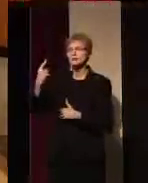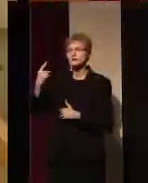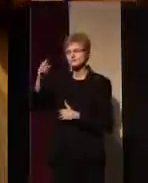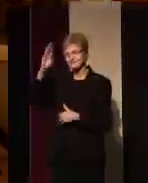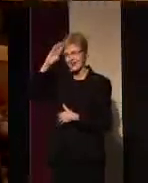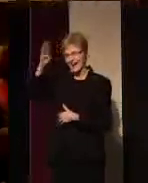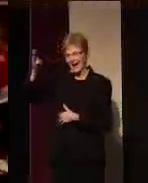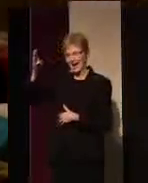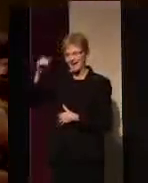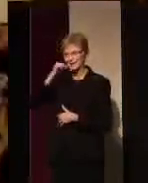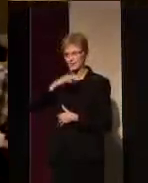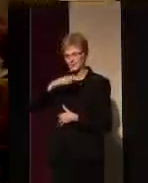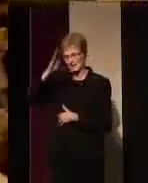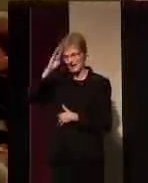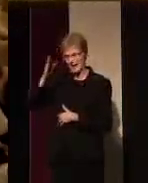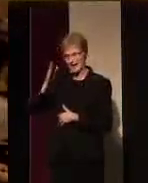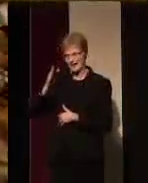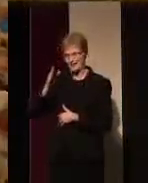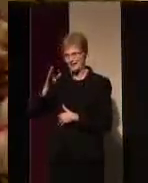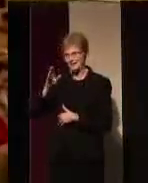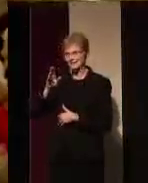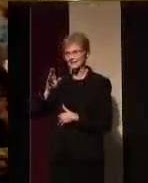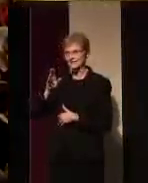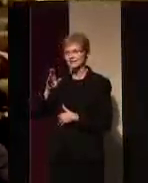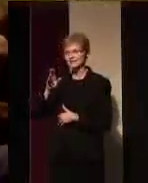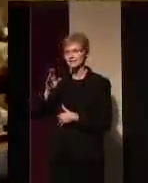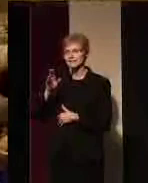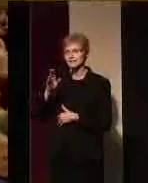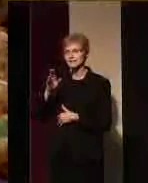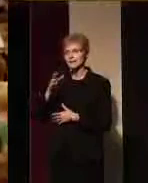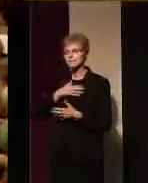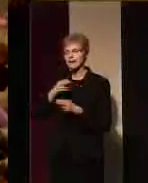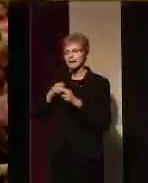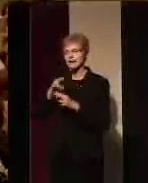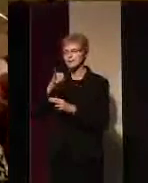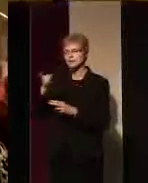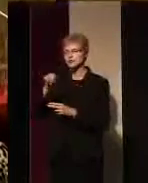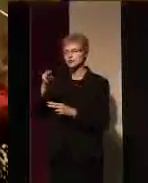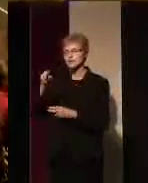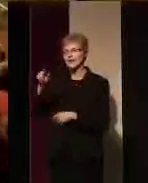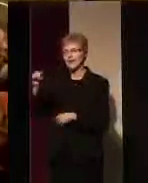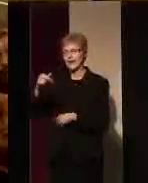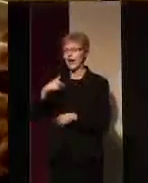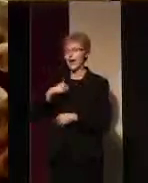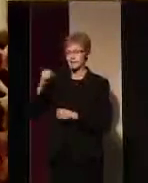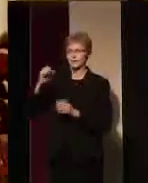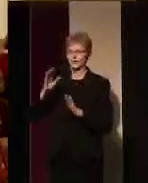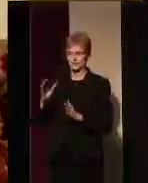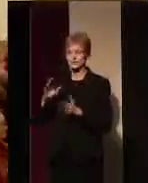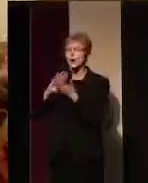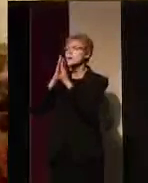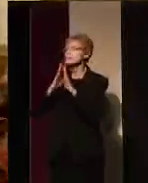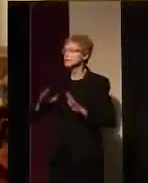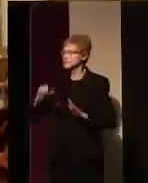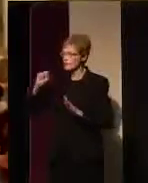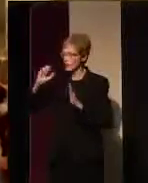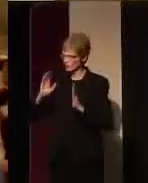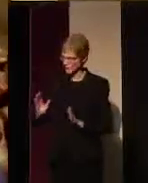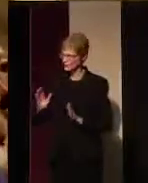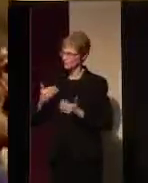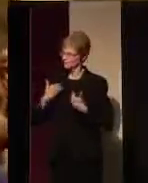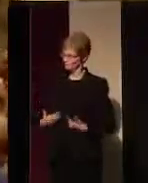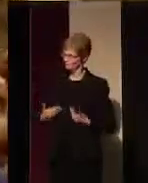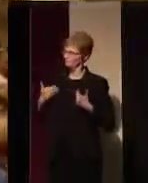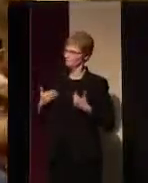Hi. Hi, Netta. Oh, I'm sorry. I'm Janetta. I'm a protester, a peaceful protester.